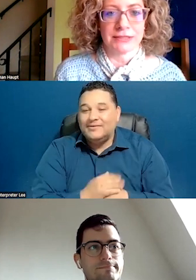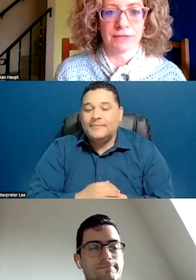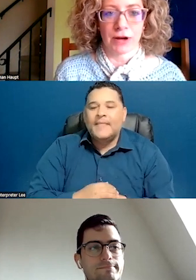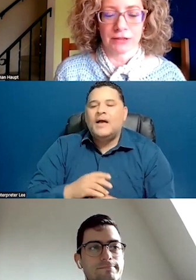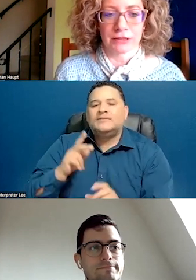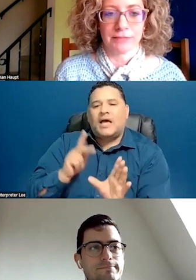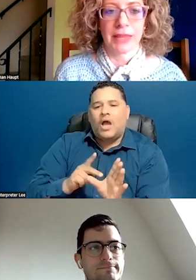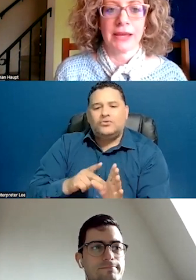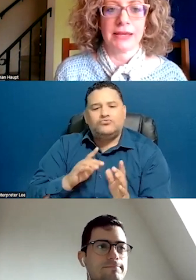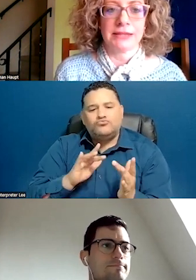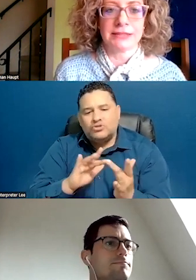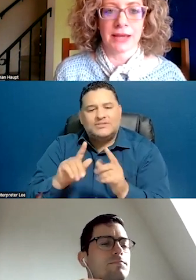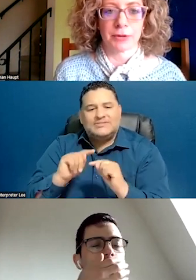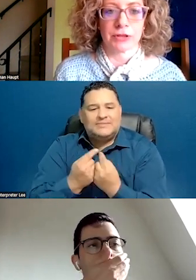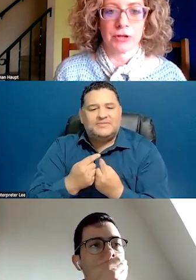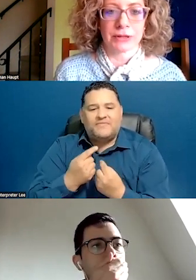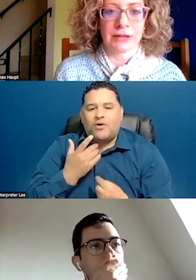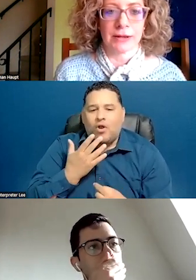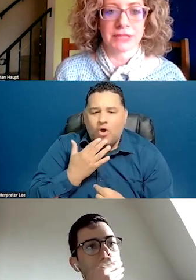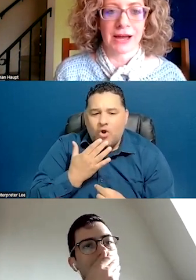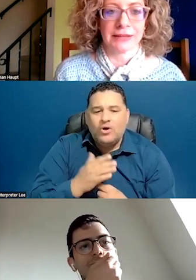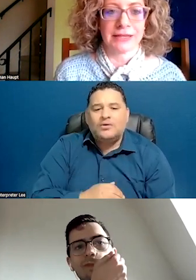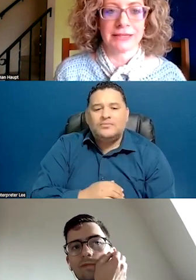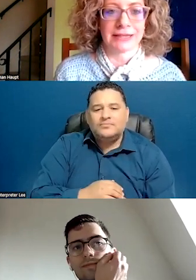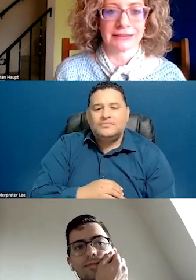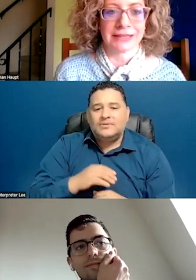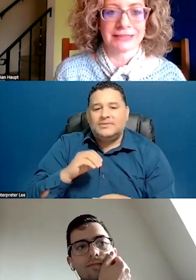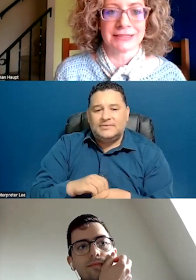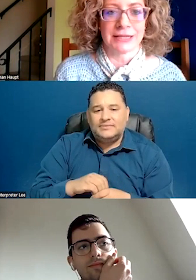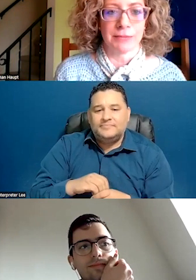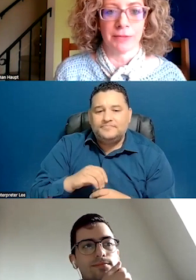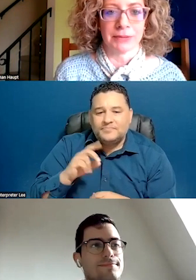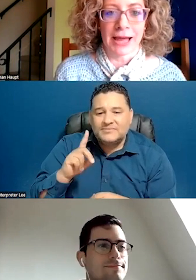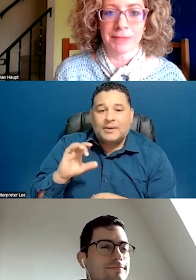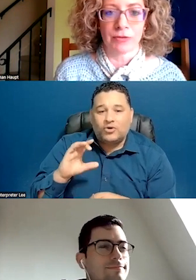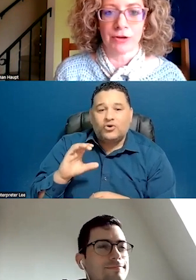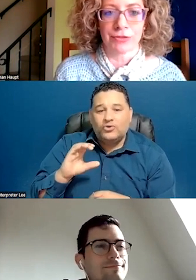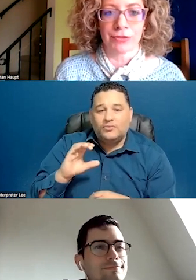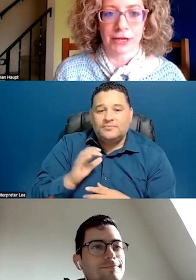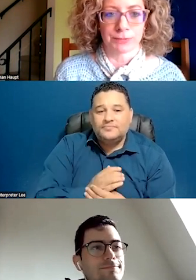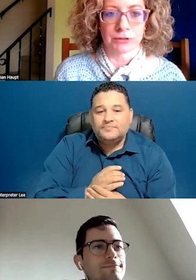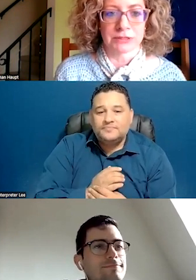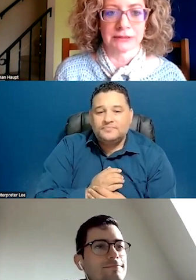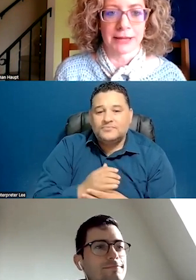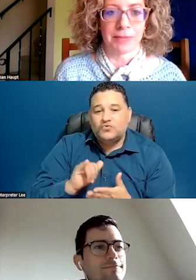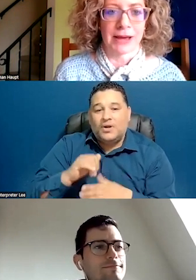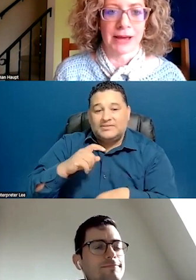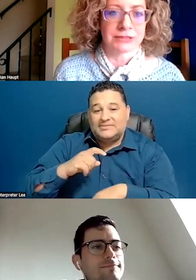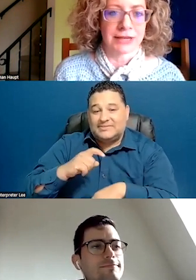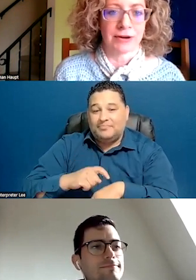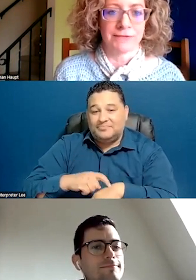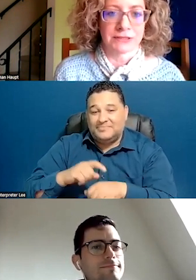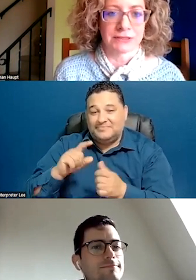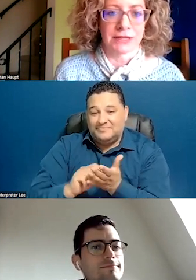out to teens of color. In December, the New York Times highlighted an Atlanta team of Black mental health experts led